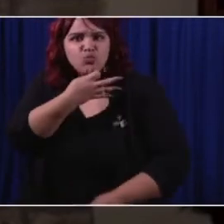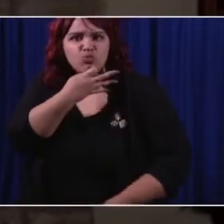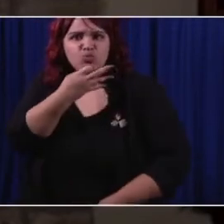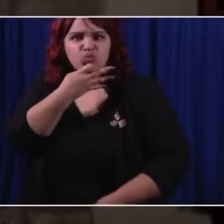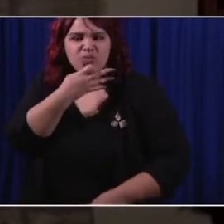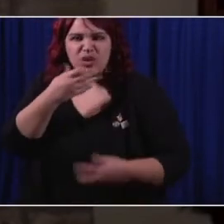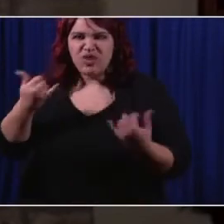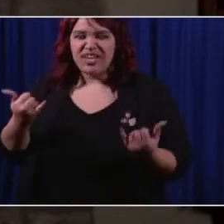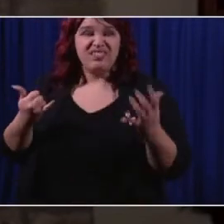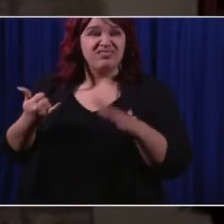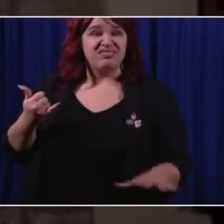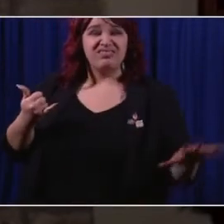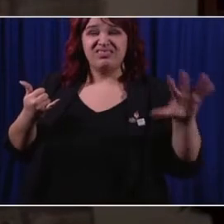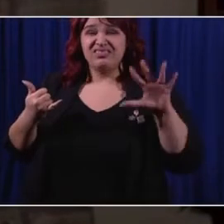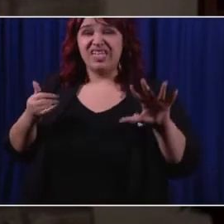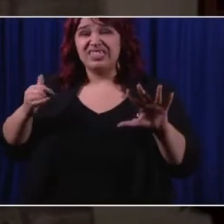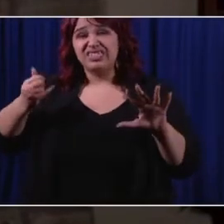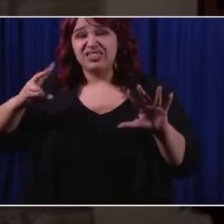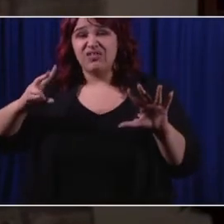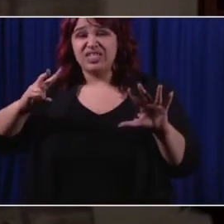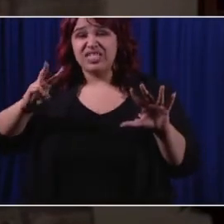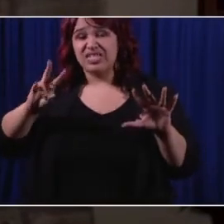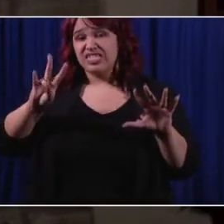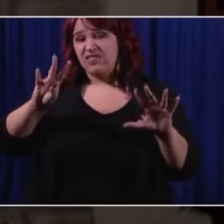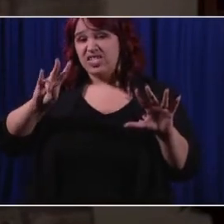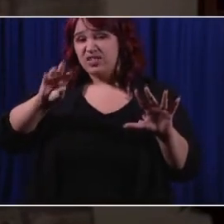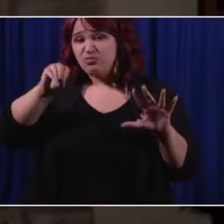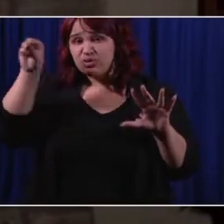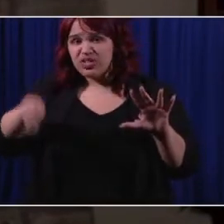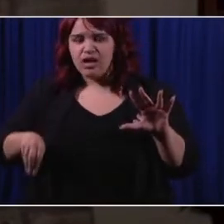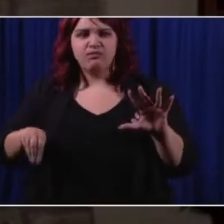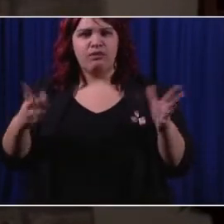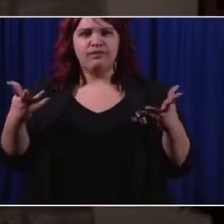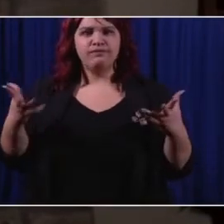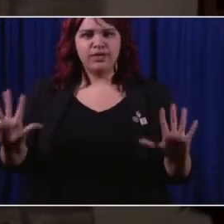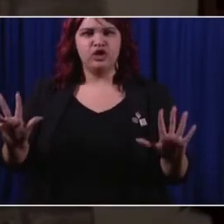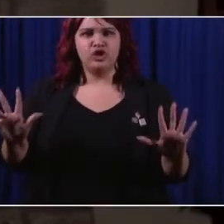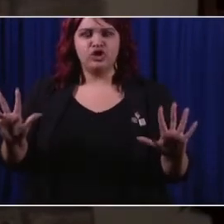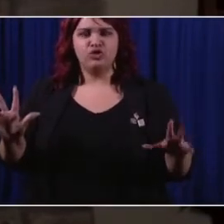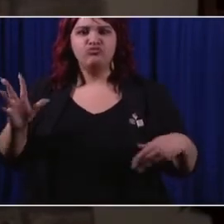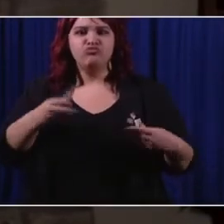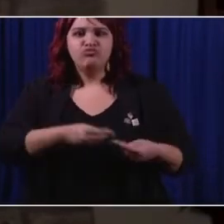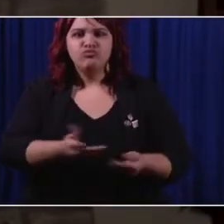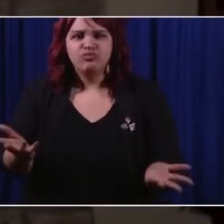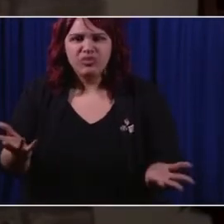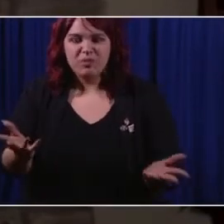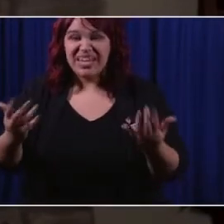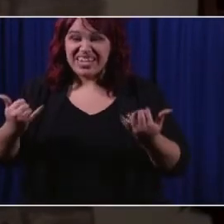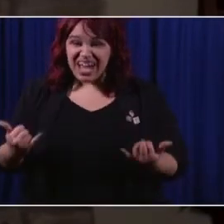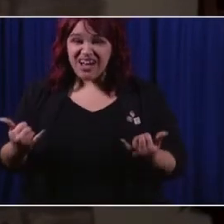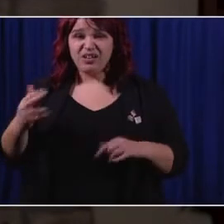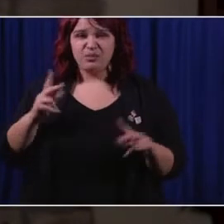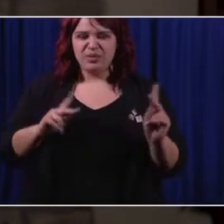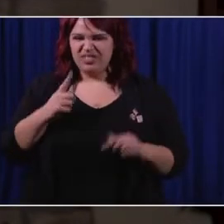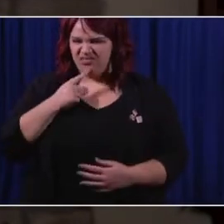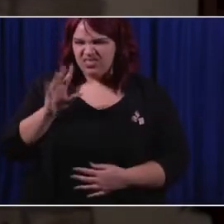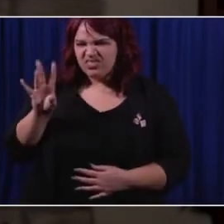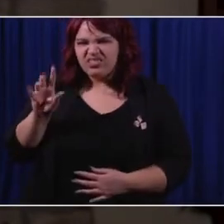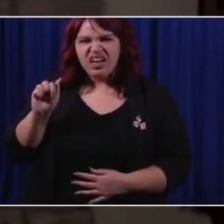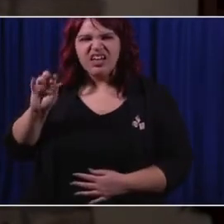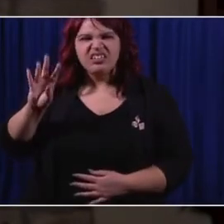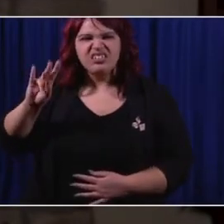state has have actually been administered. What do you say to people who say that this is a failure of leadership on the federal level